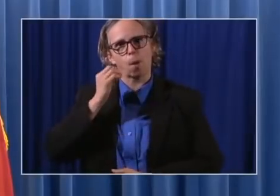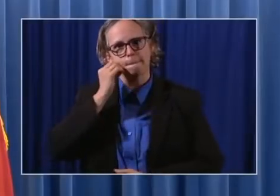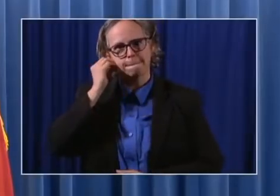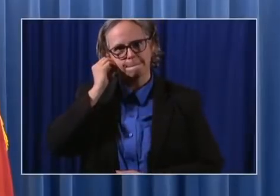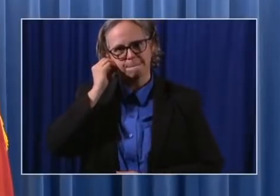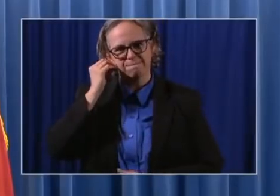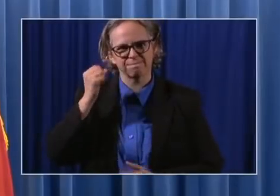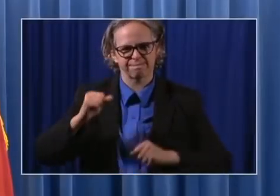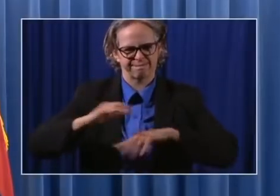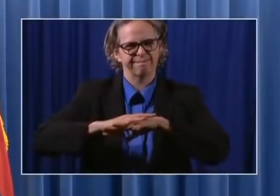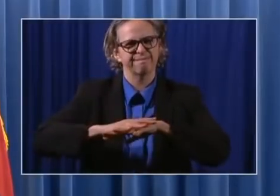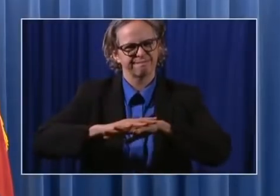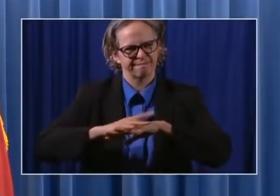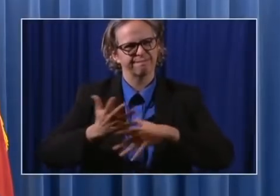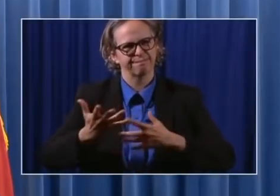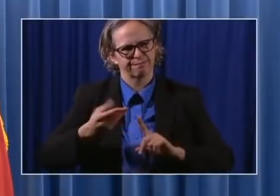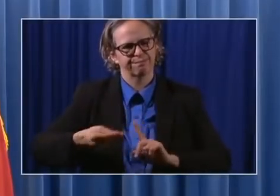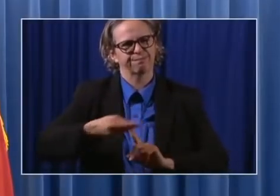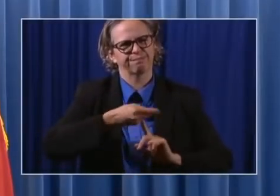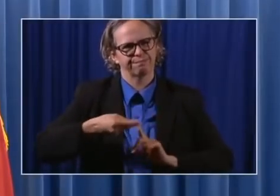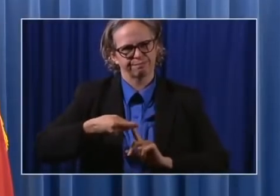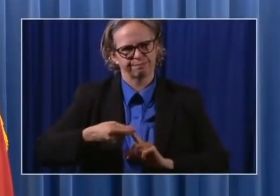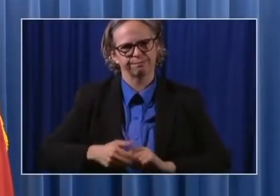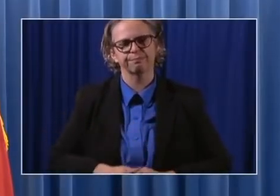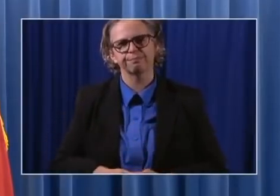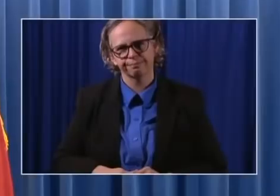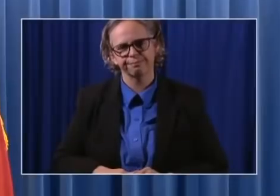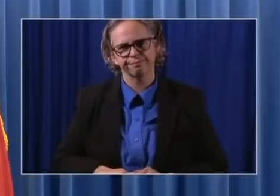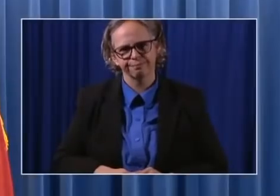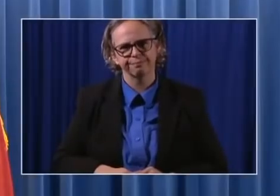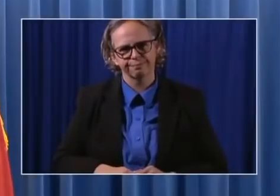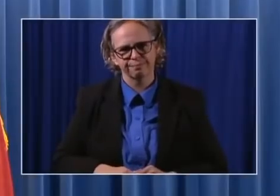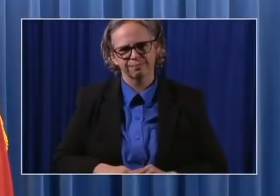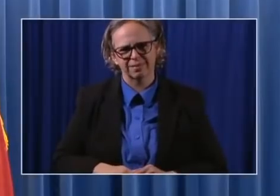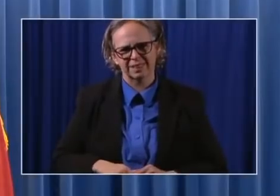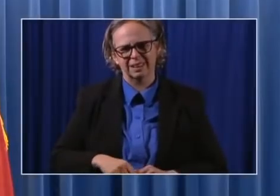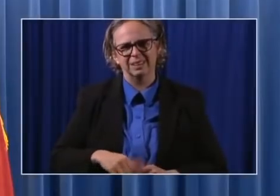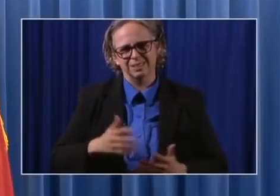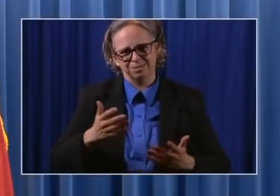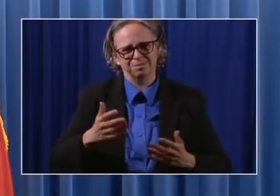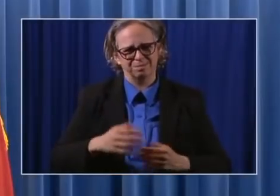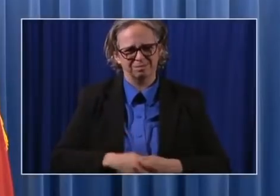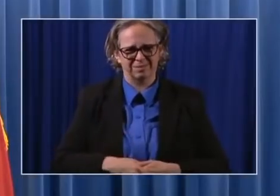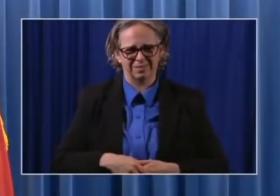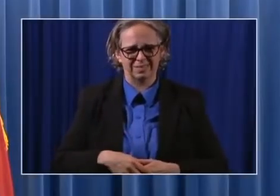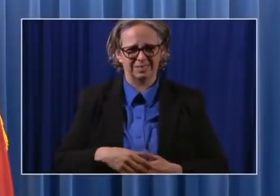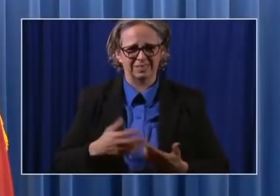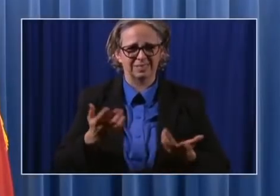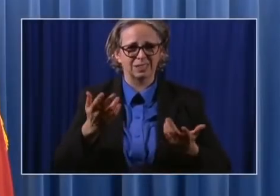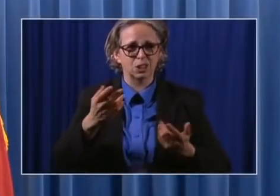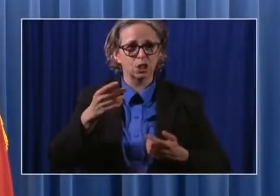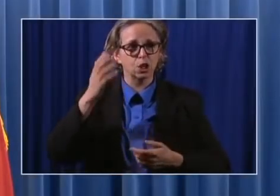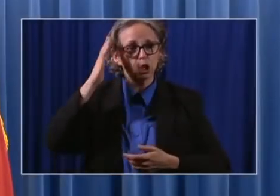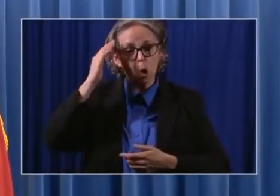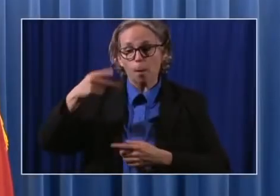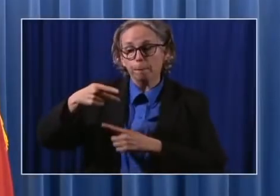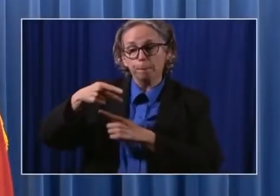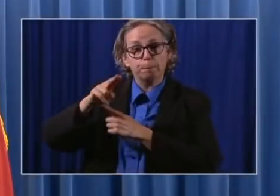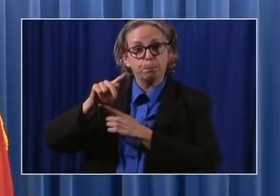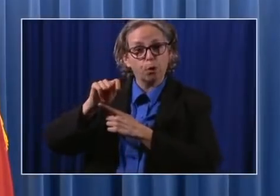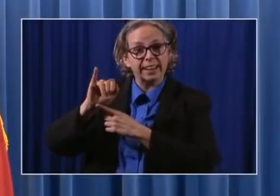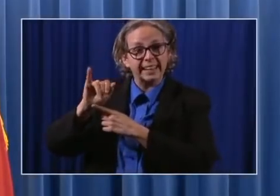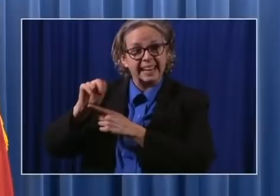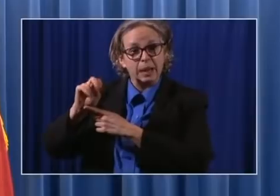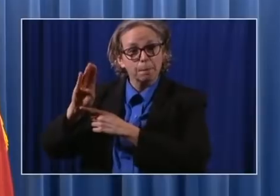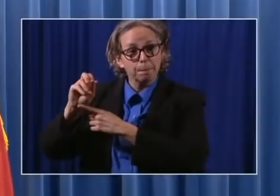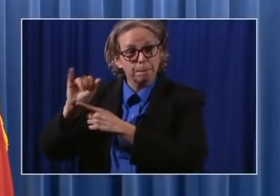as have other counties in the area, by the recent outbreaks from Put-in-Bay. Let's turn to Hardin County. Hardin